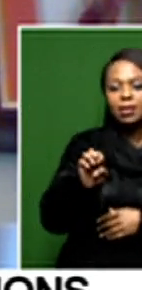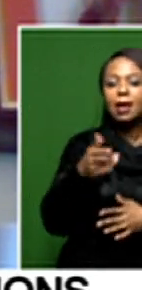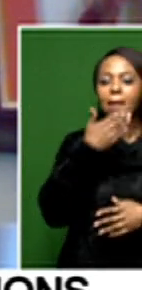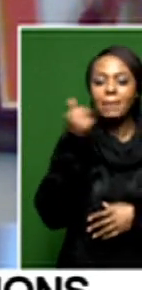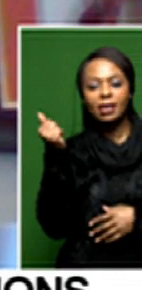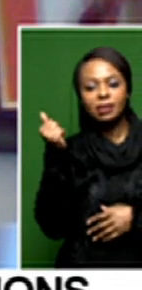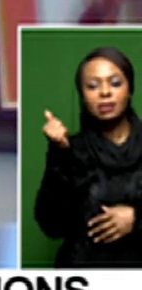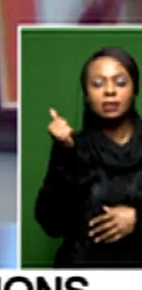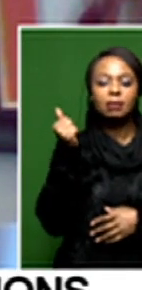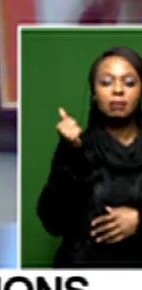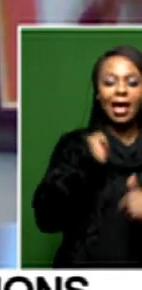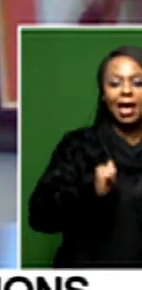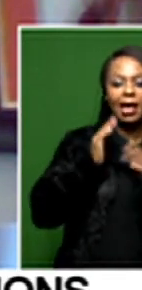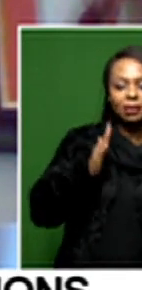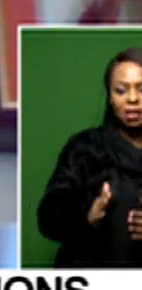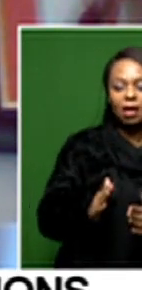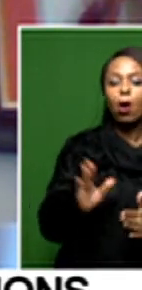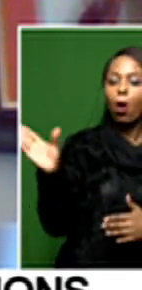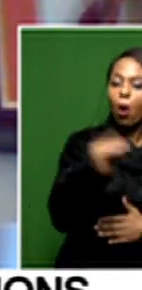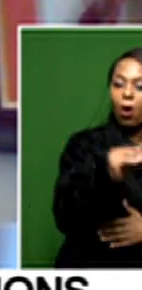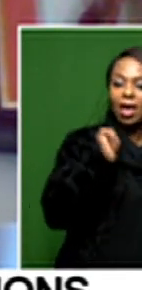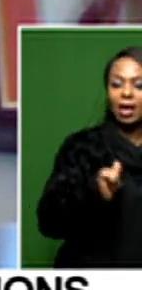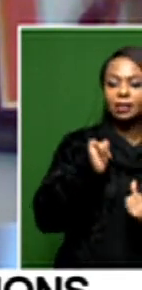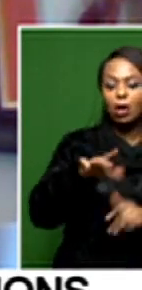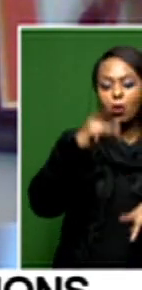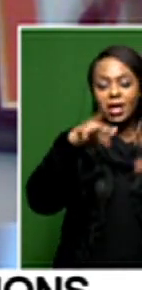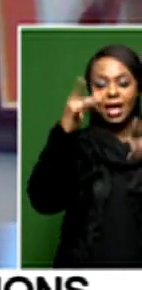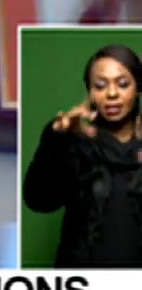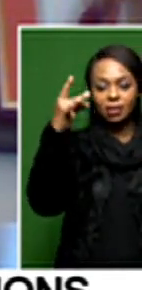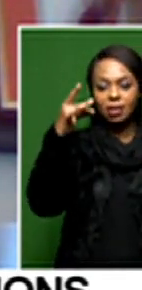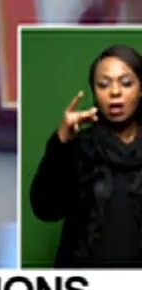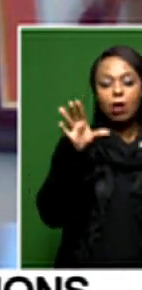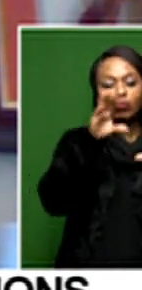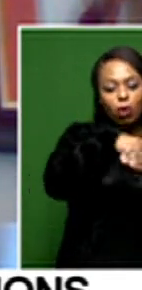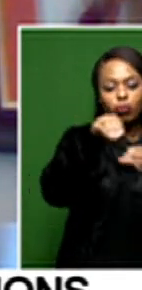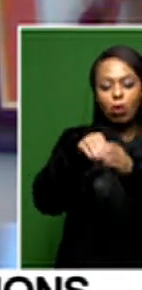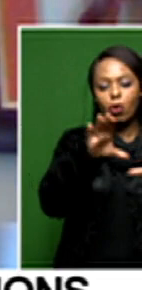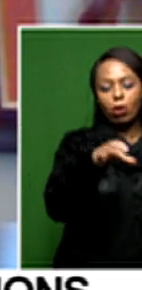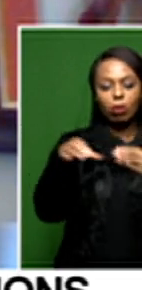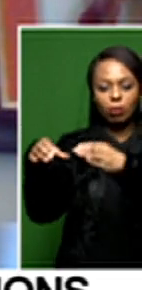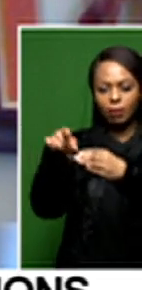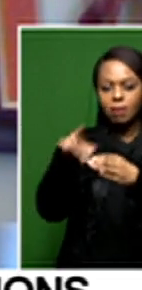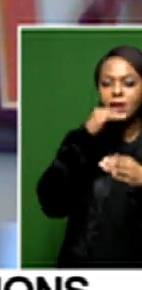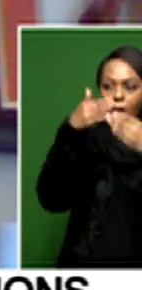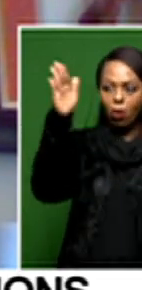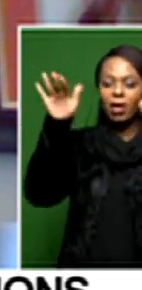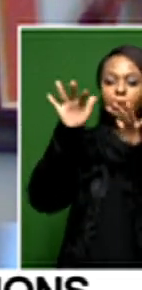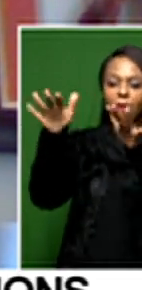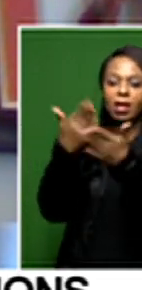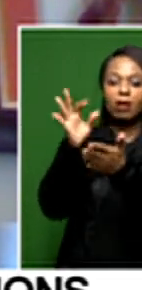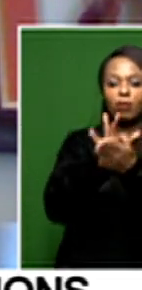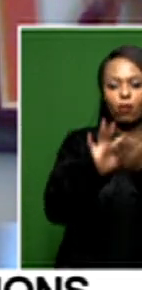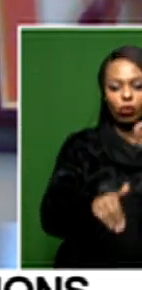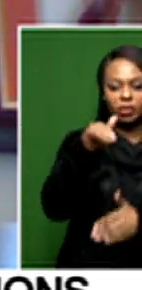choice actress, meaning all the actresses that will be nominated in all the other categories will then be open to the public to vote for